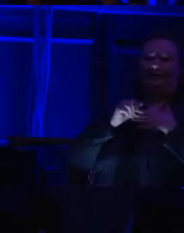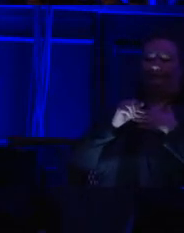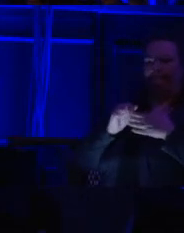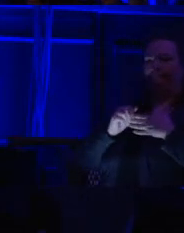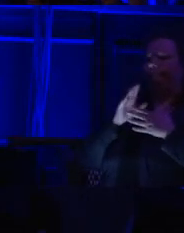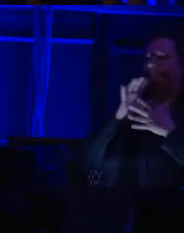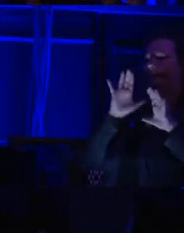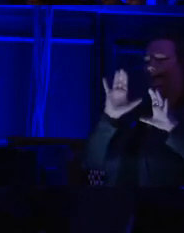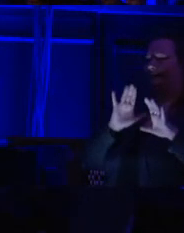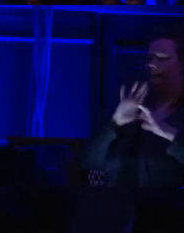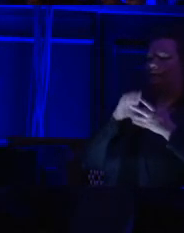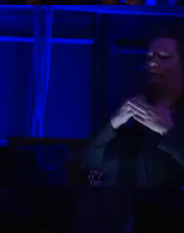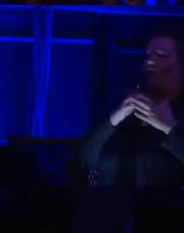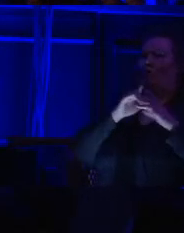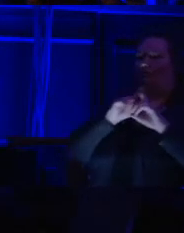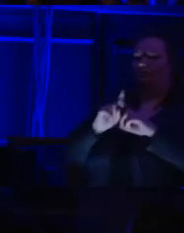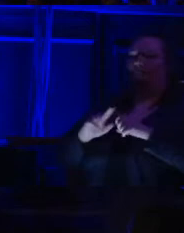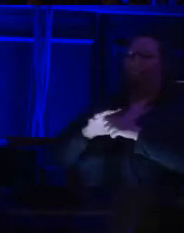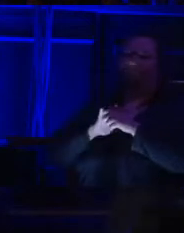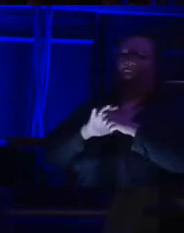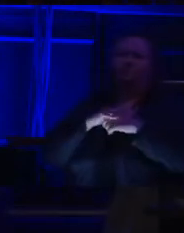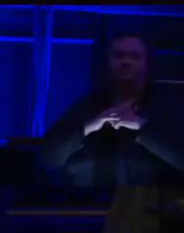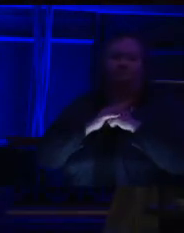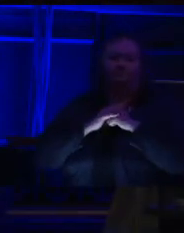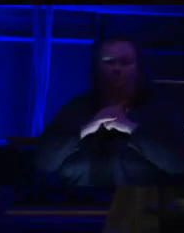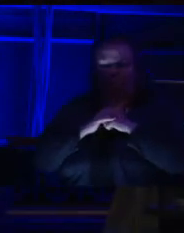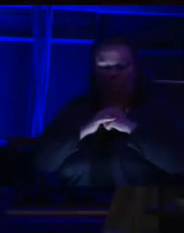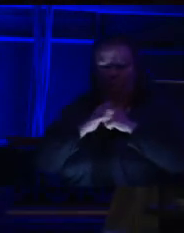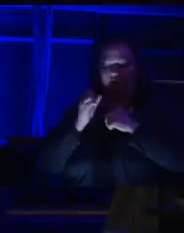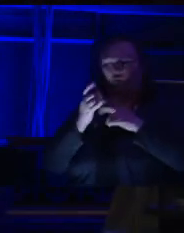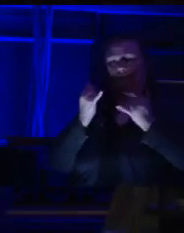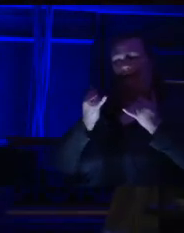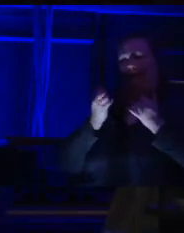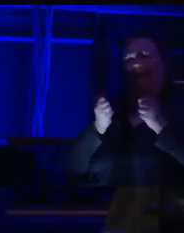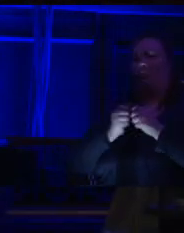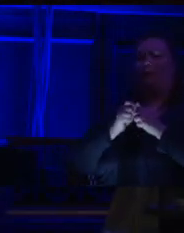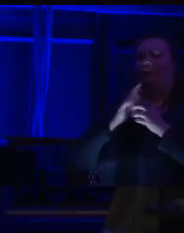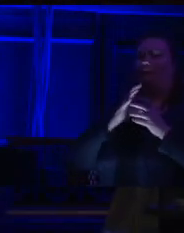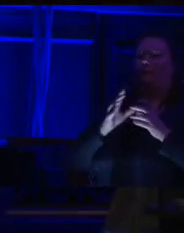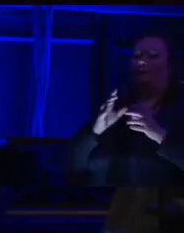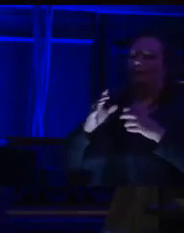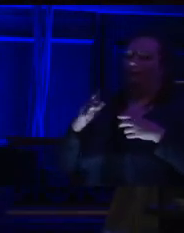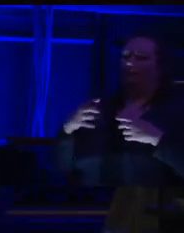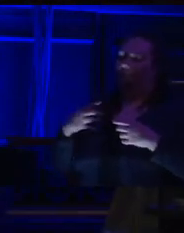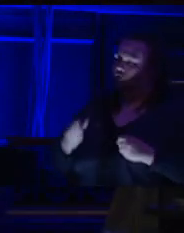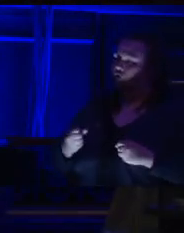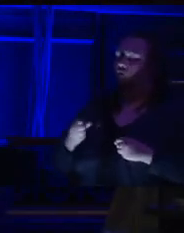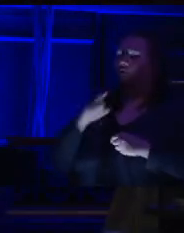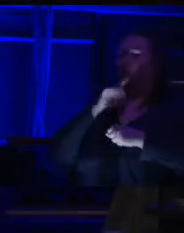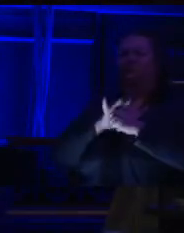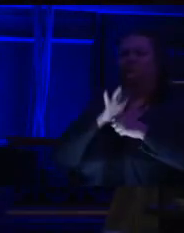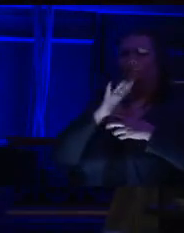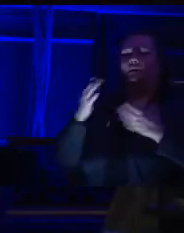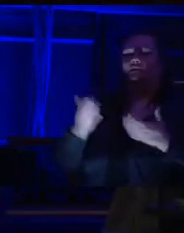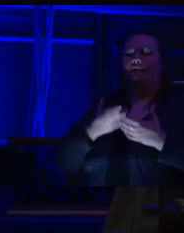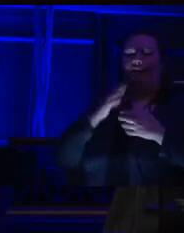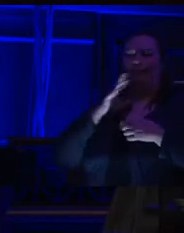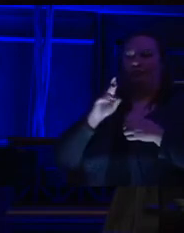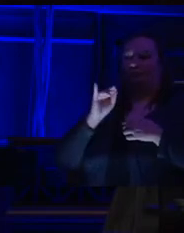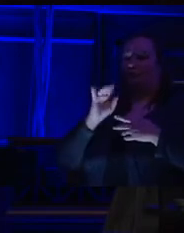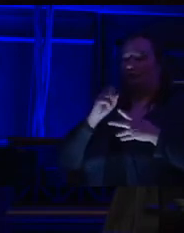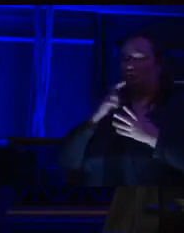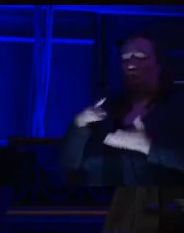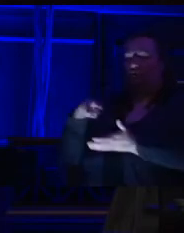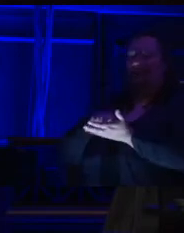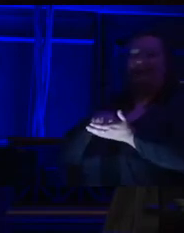excellence in all our endeavors. So now, with firm conviction, I am pleased to invite my fellow regents to rise and